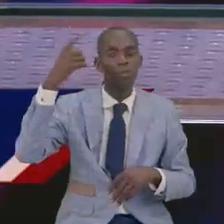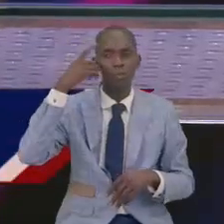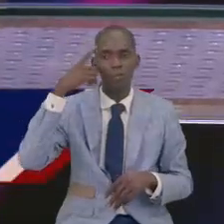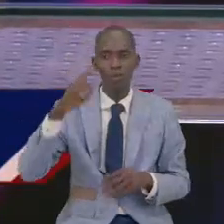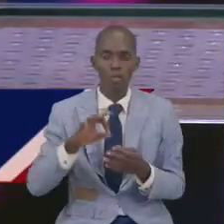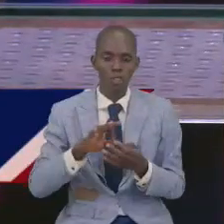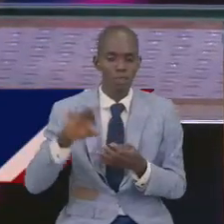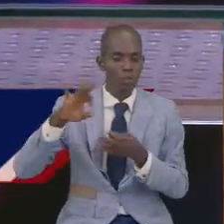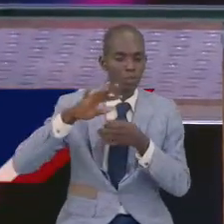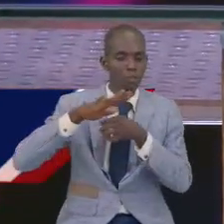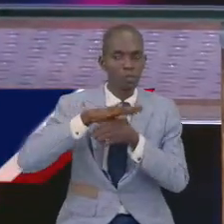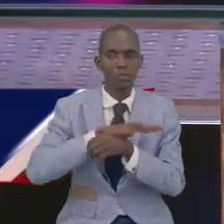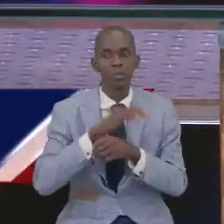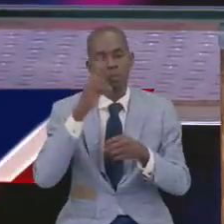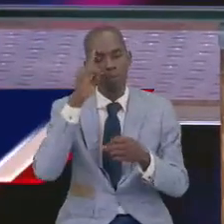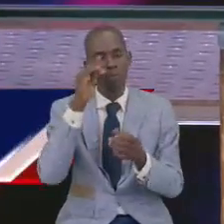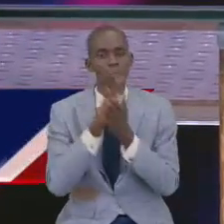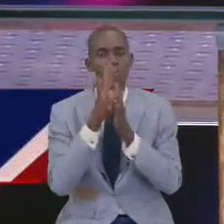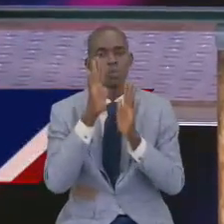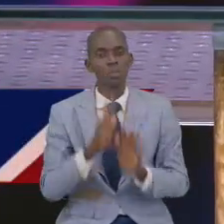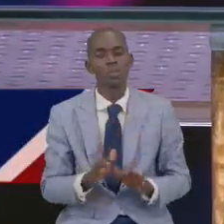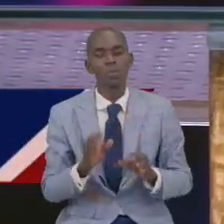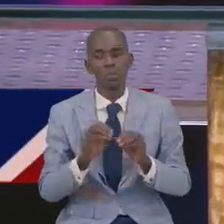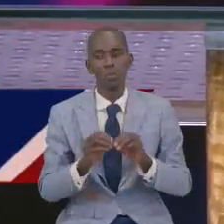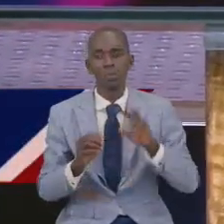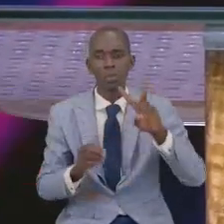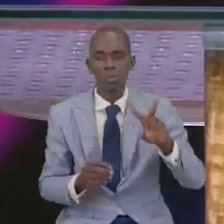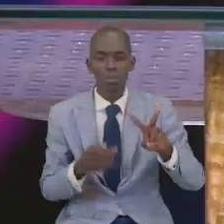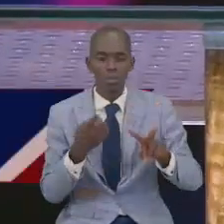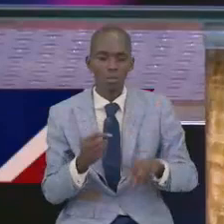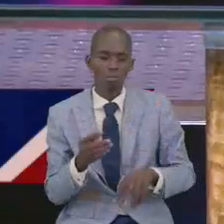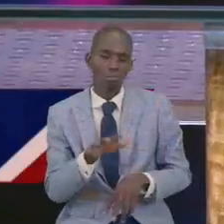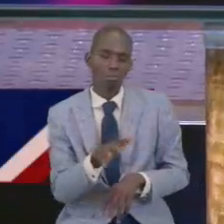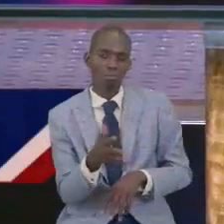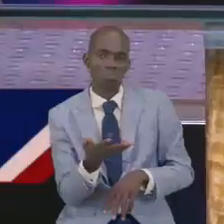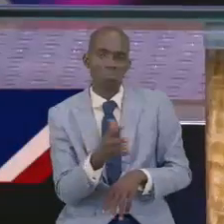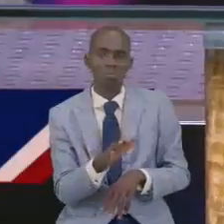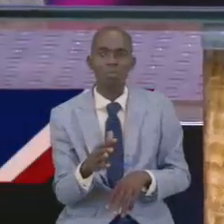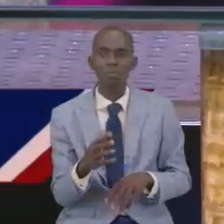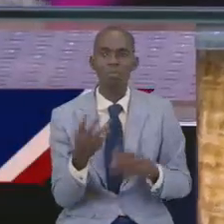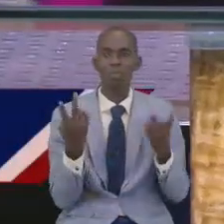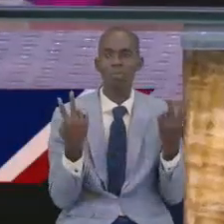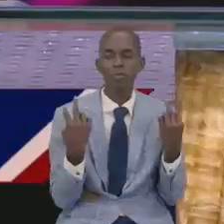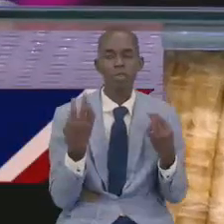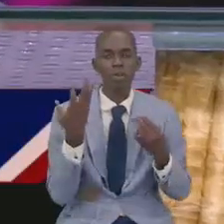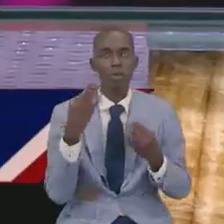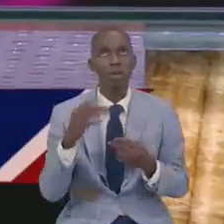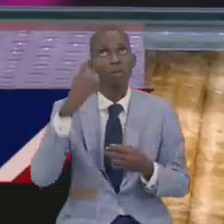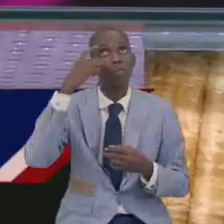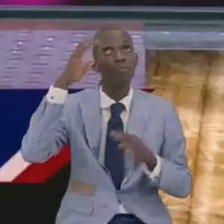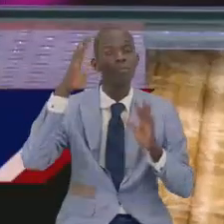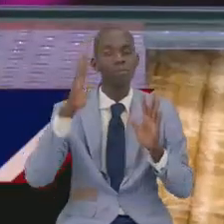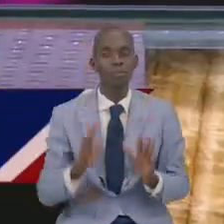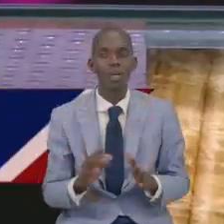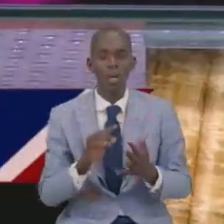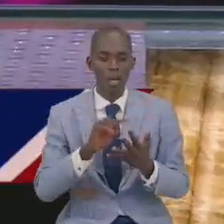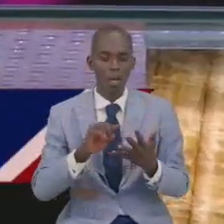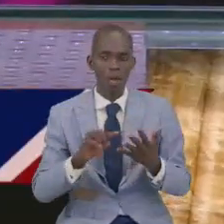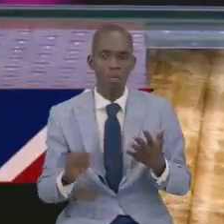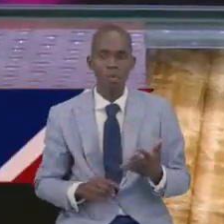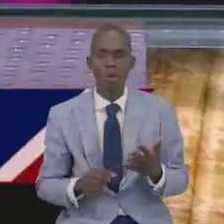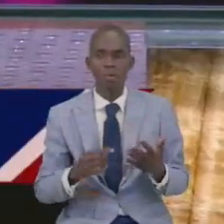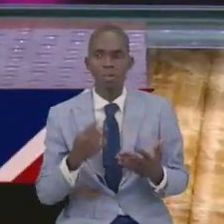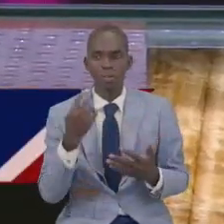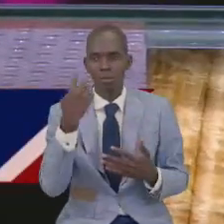spirit-filled saints. Number two, the perverting vanity of dreamers among